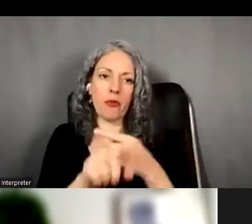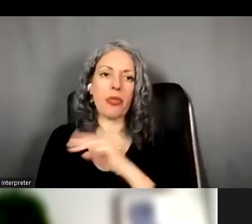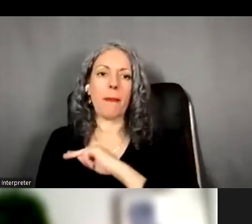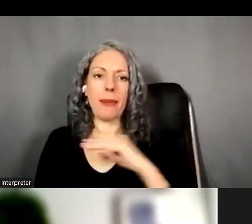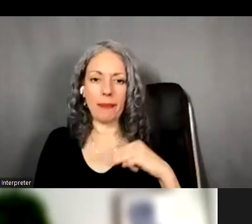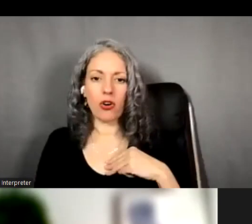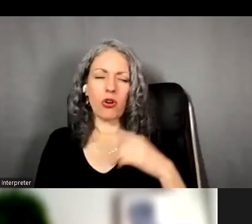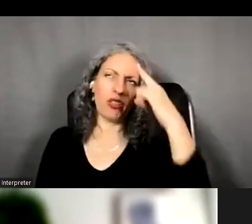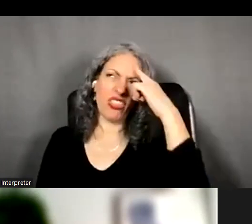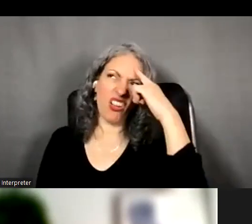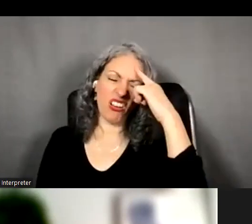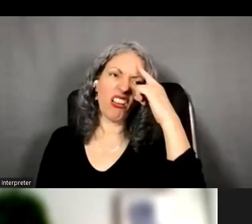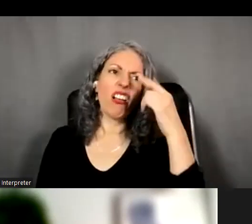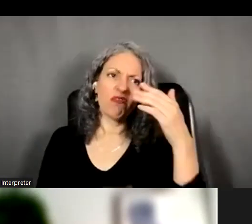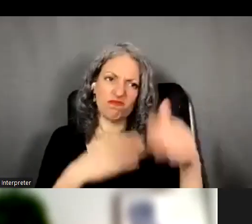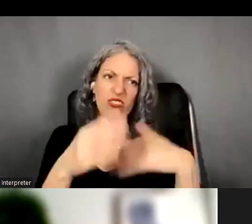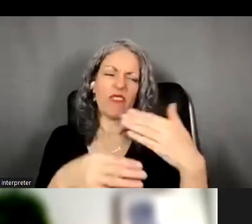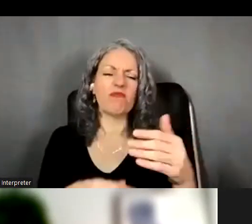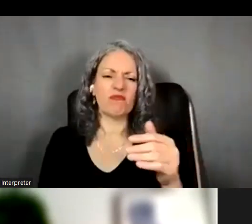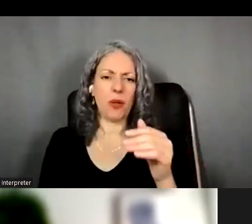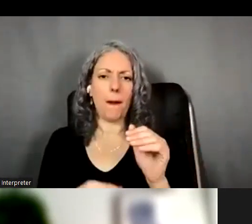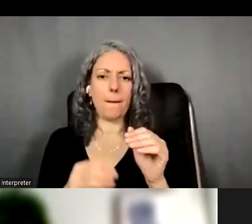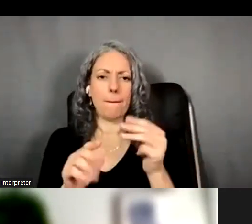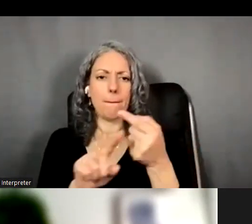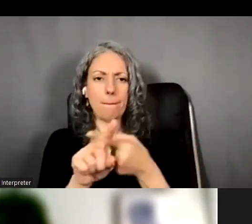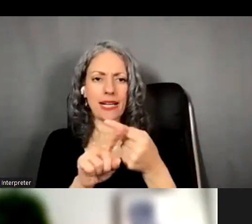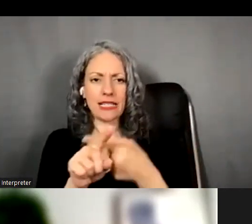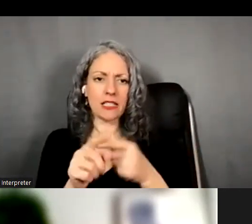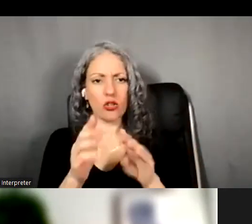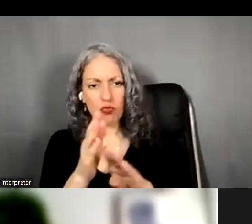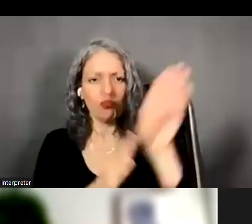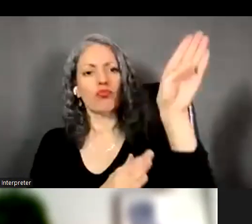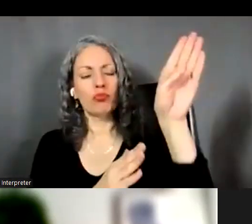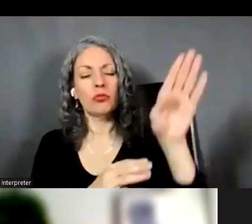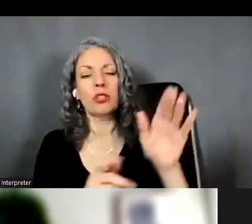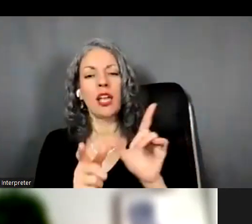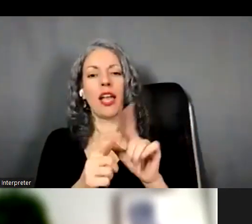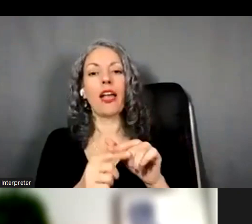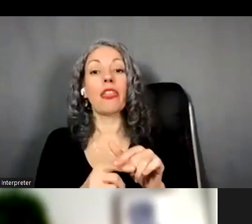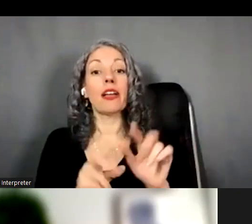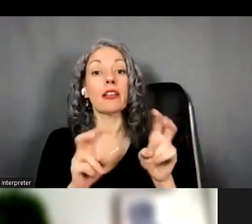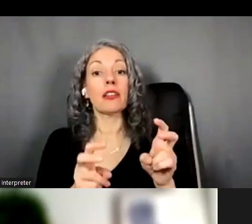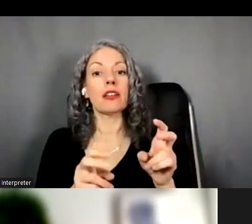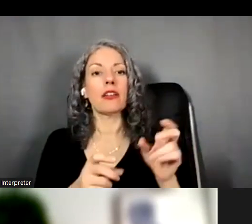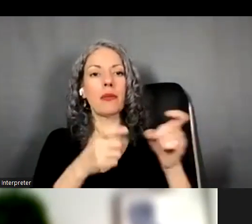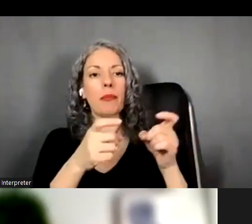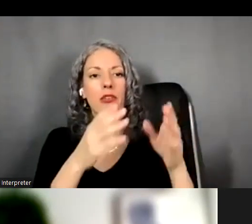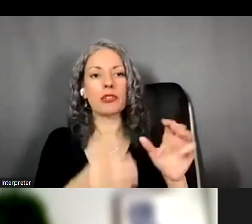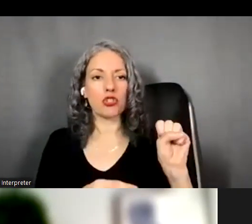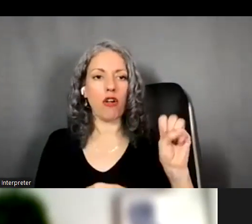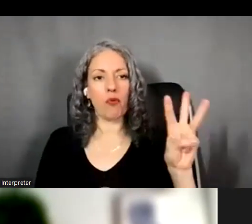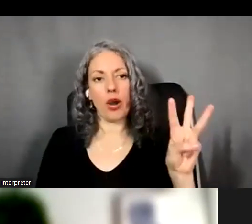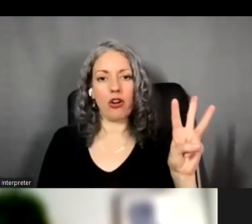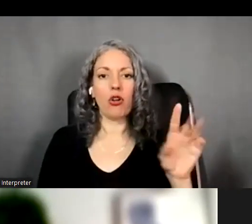let's just get us over a couple of months where you're ramping, training, and then building up. And then in terms of the case management software, the reality is